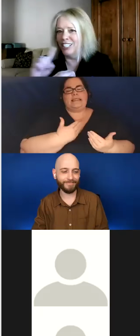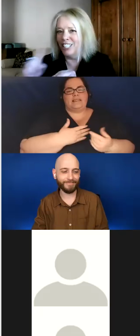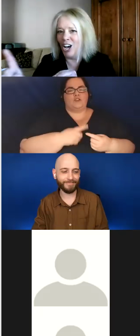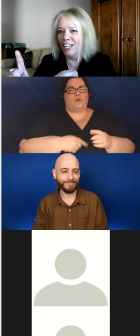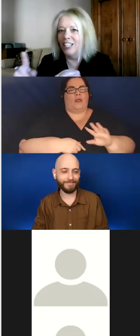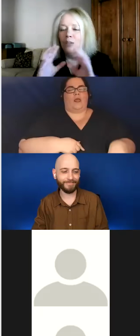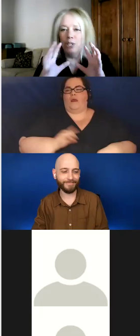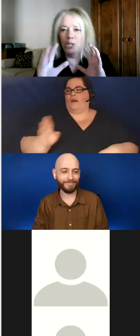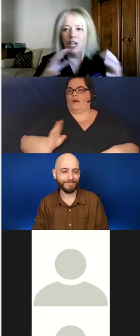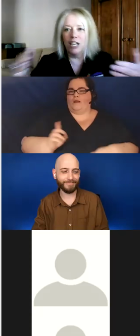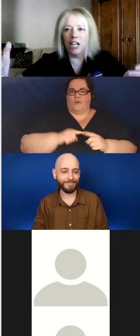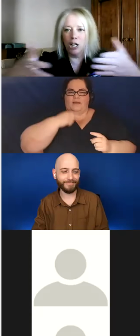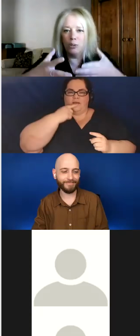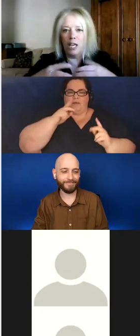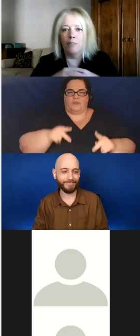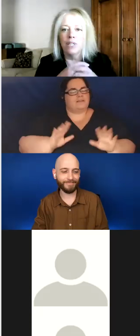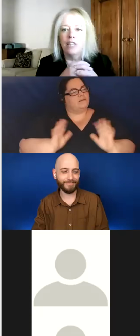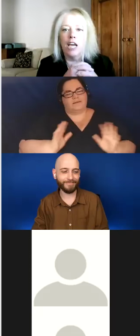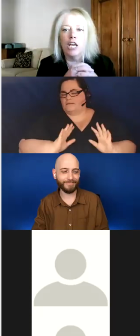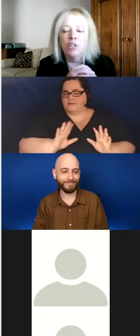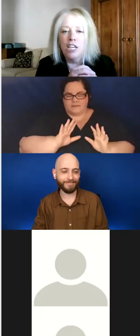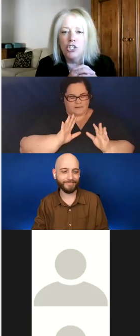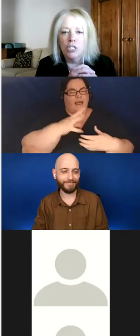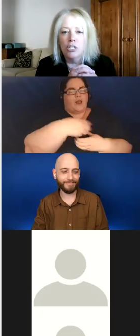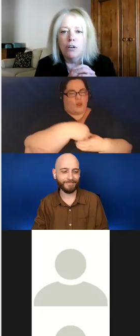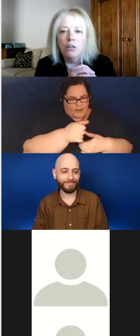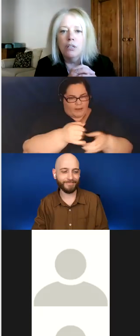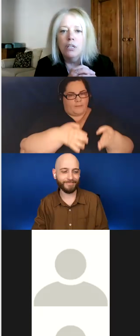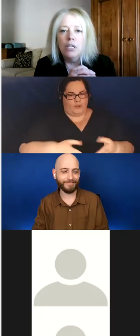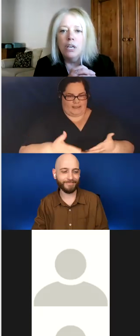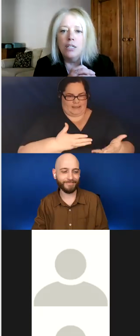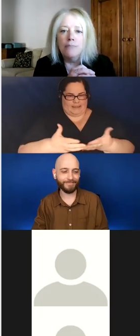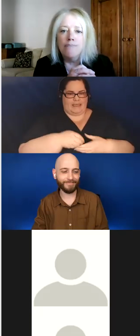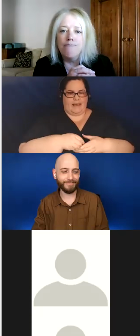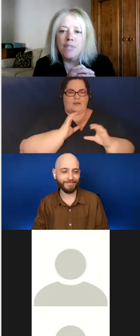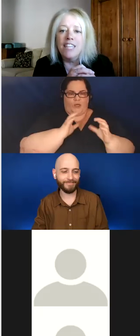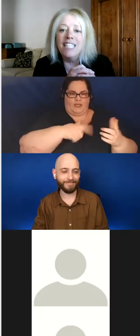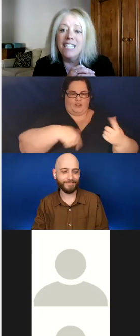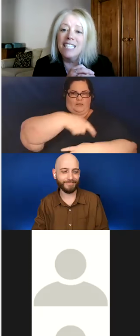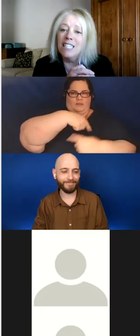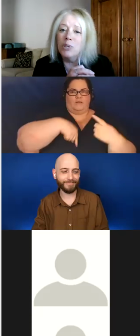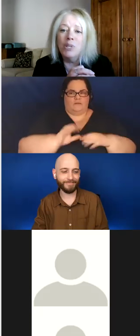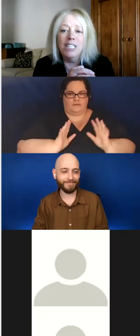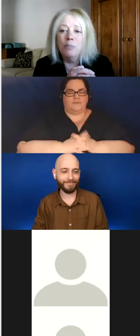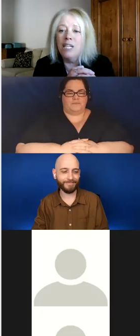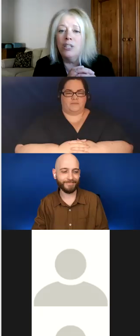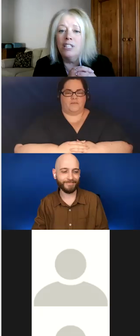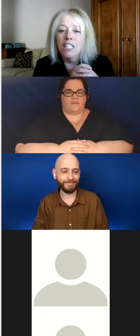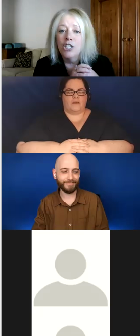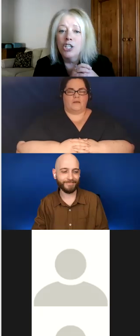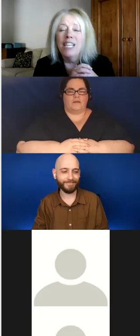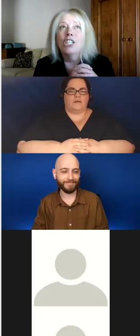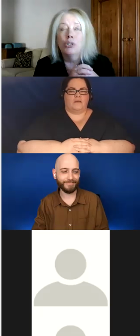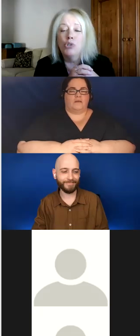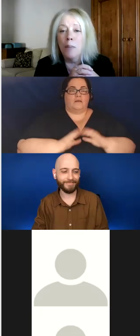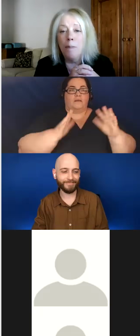person and talk, but you want to include them in that communication circle. The distance between the speaker and the